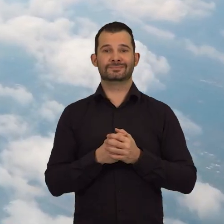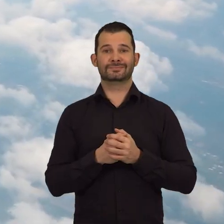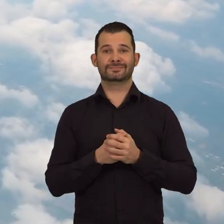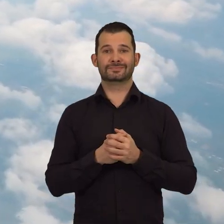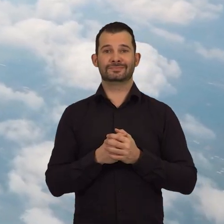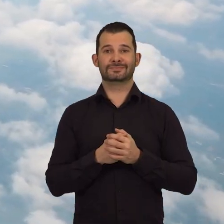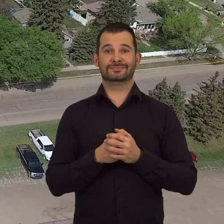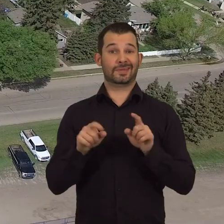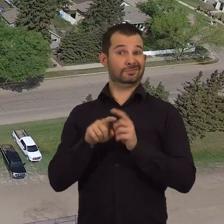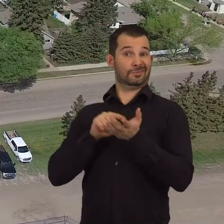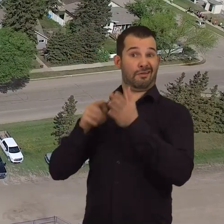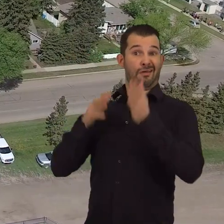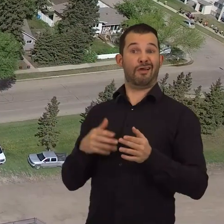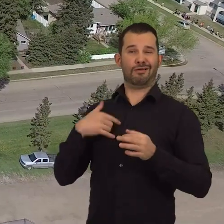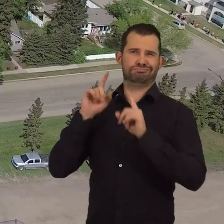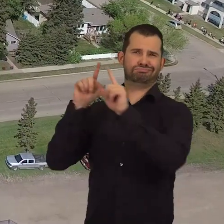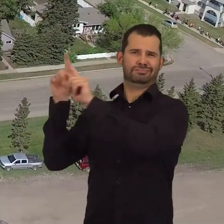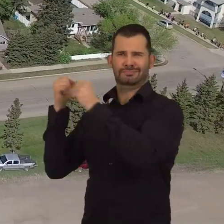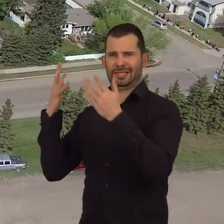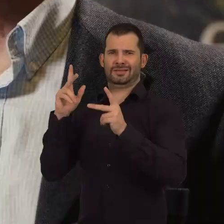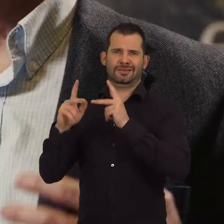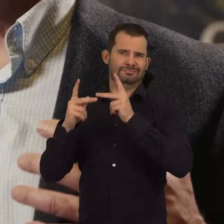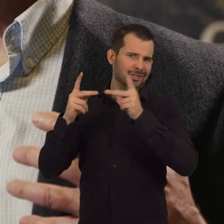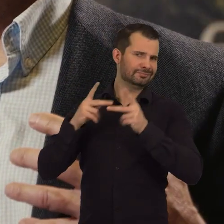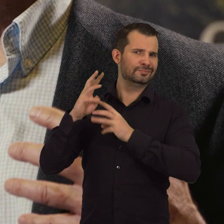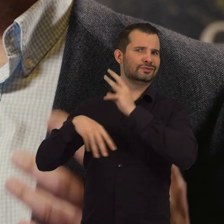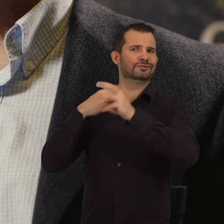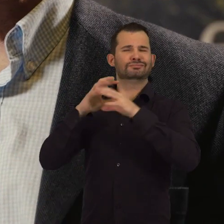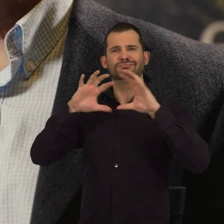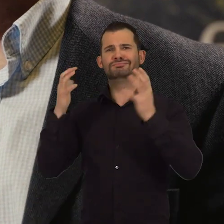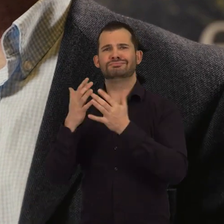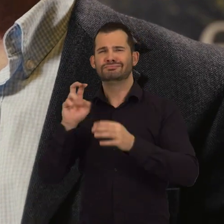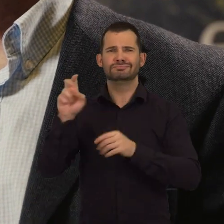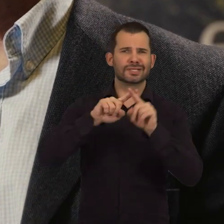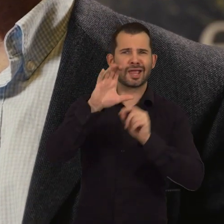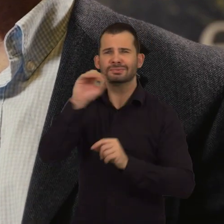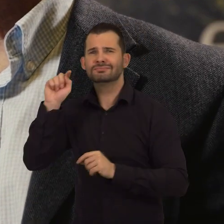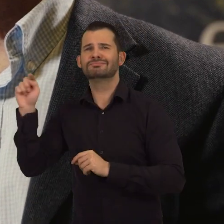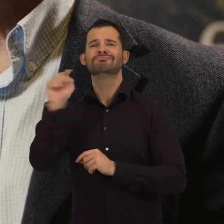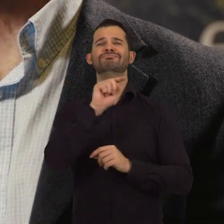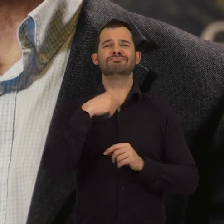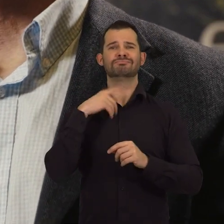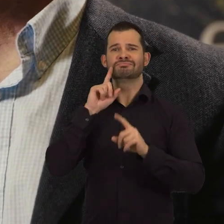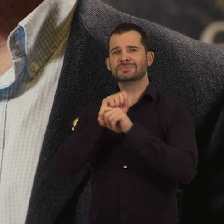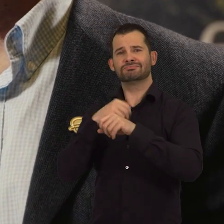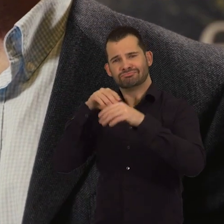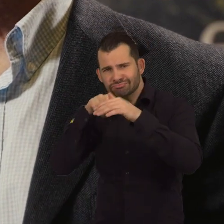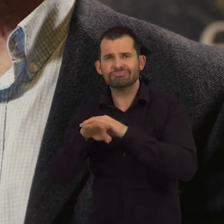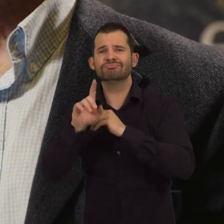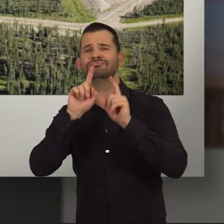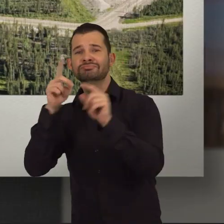As an auditor, I've gone many places in the world, in companies. I get to go in and see different types